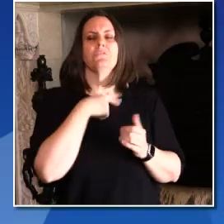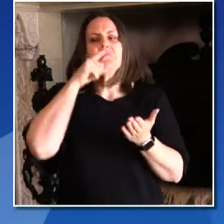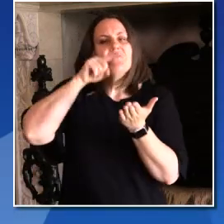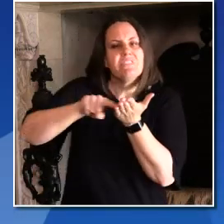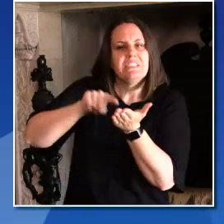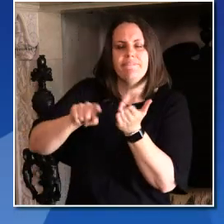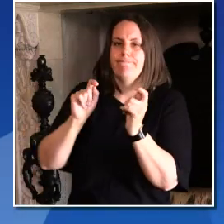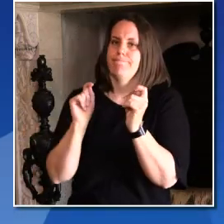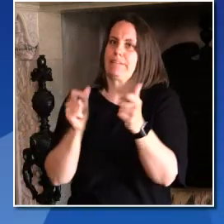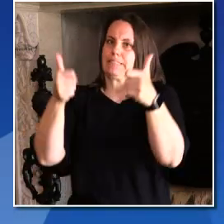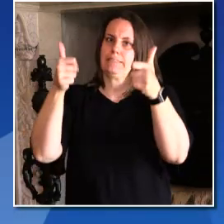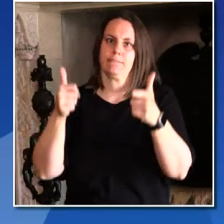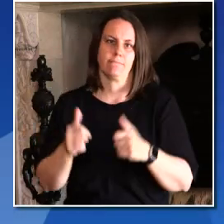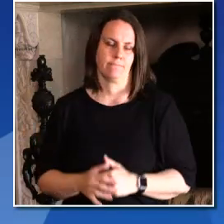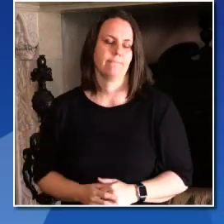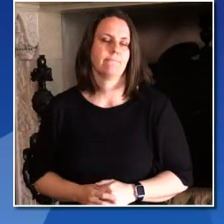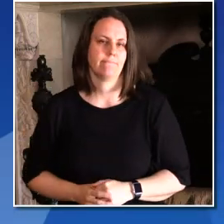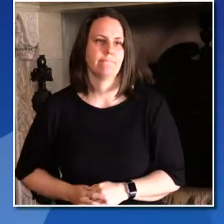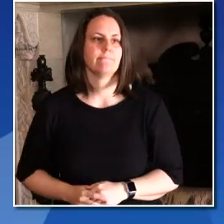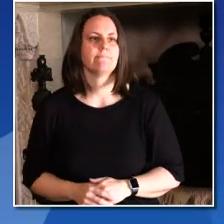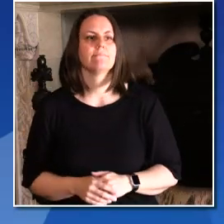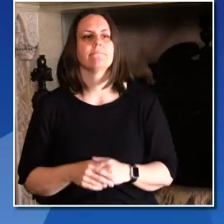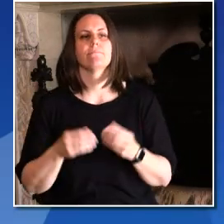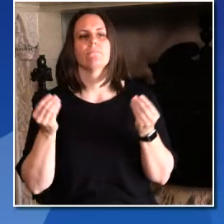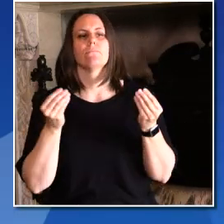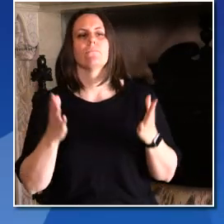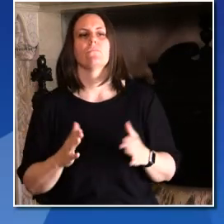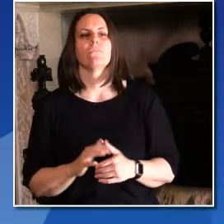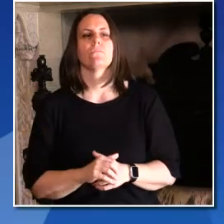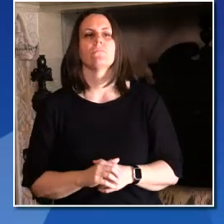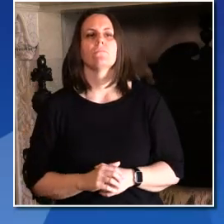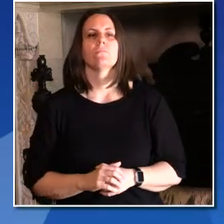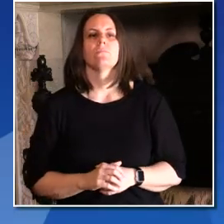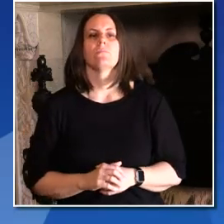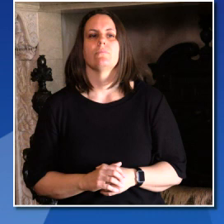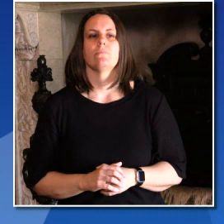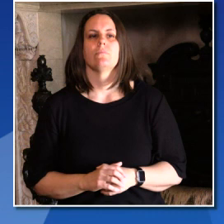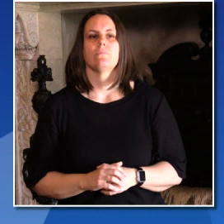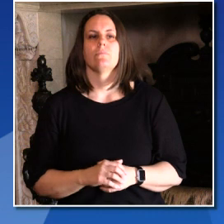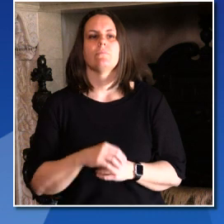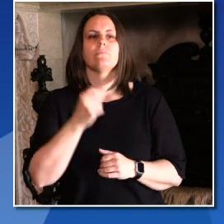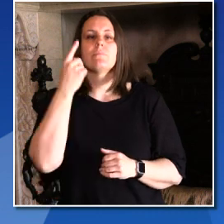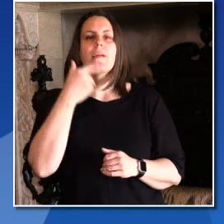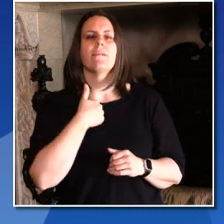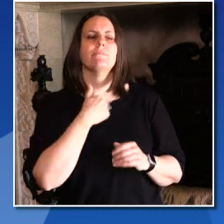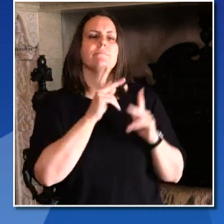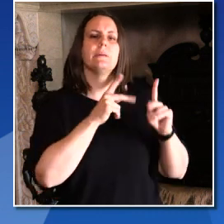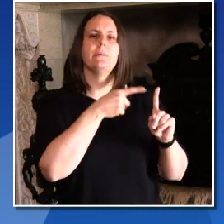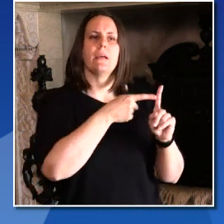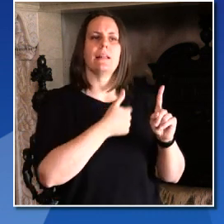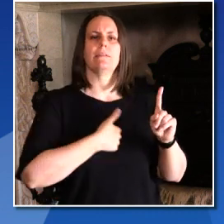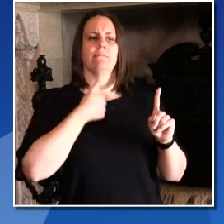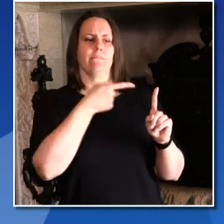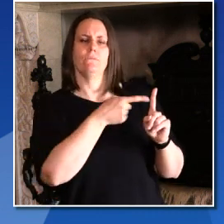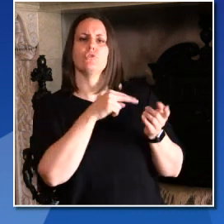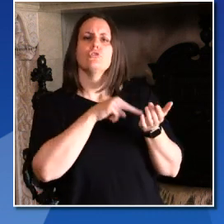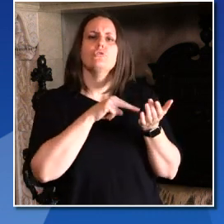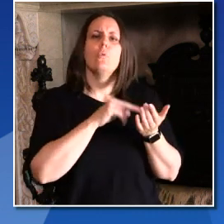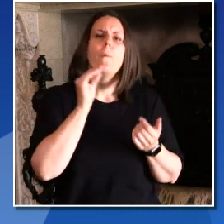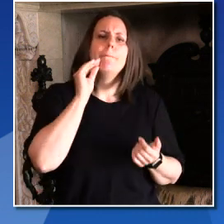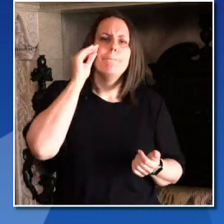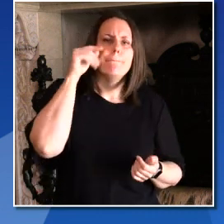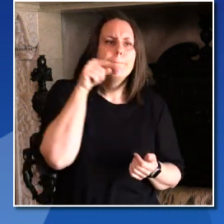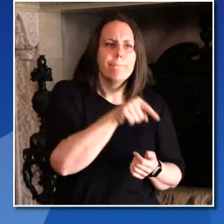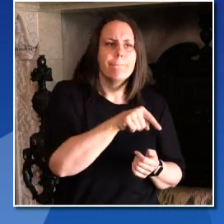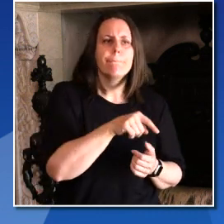say that the folks who are in the nursing homes or related to the people in the nursing homes will understand that. But we got a question on Facebook, if